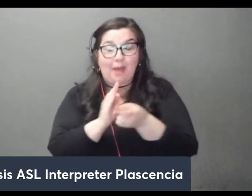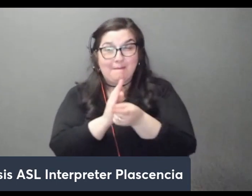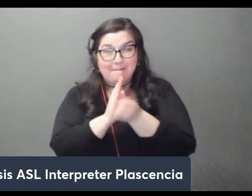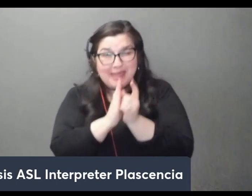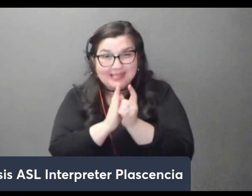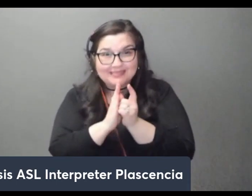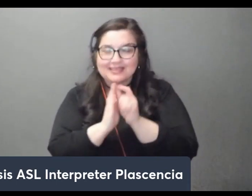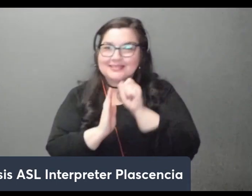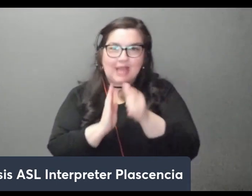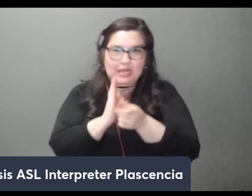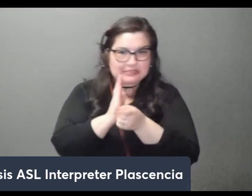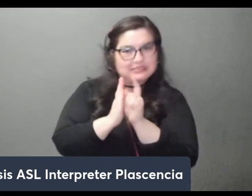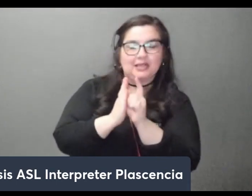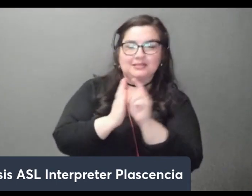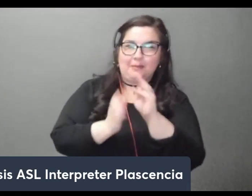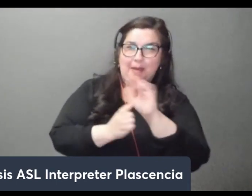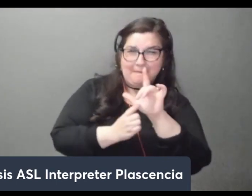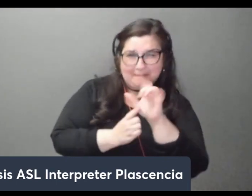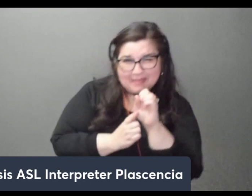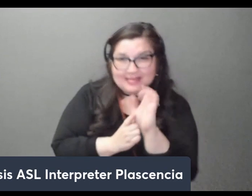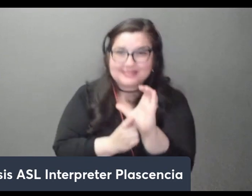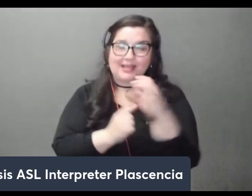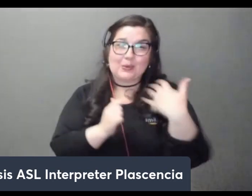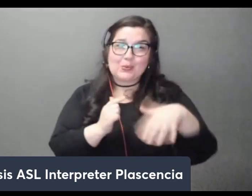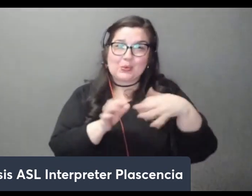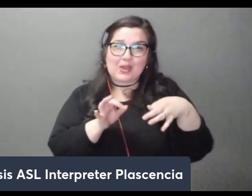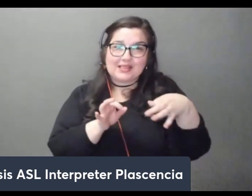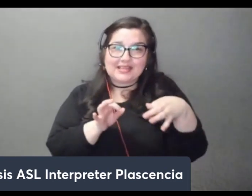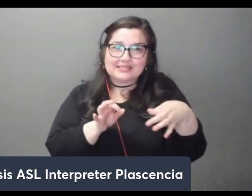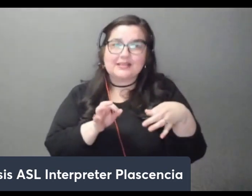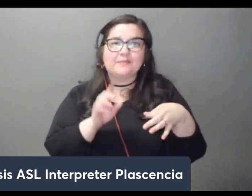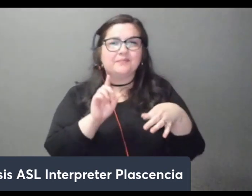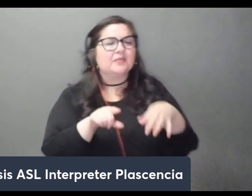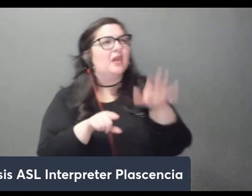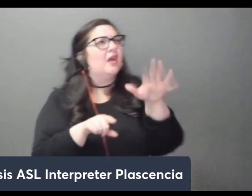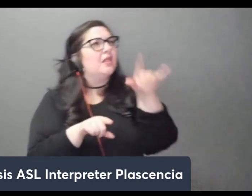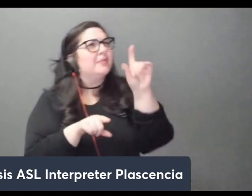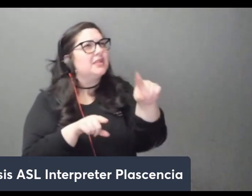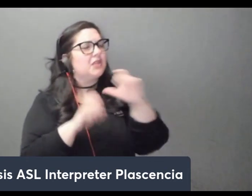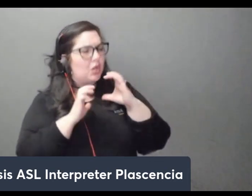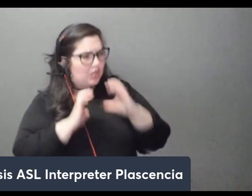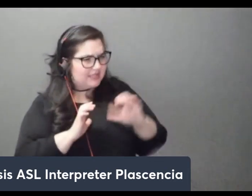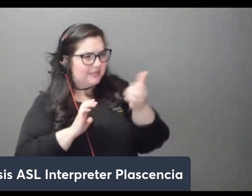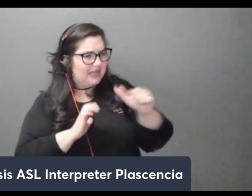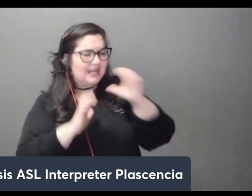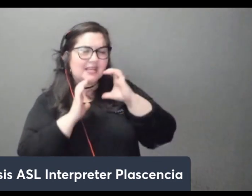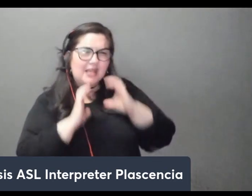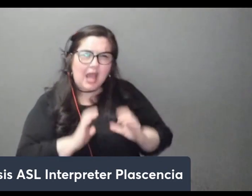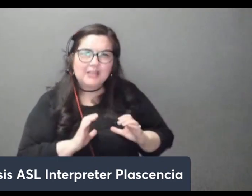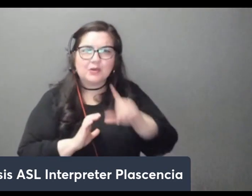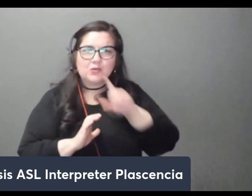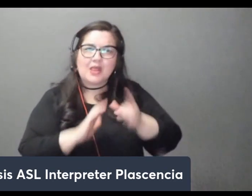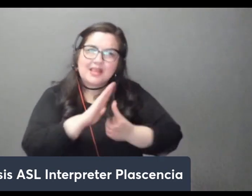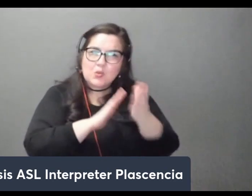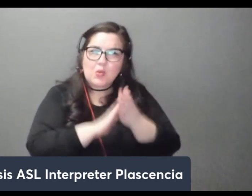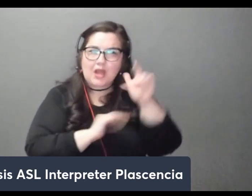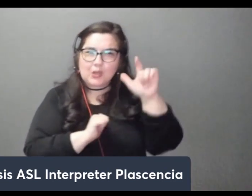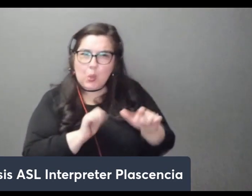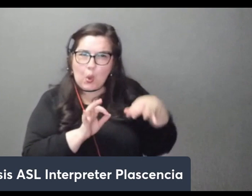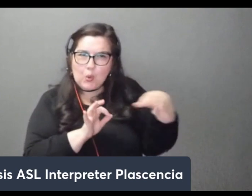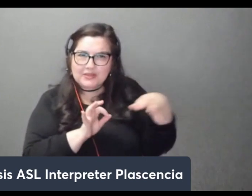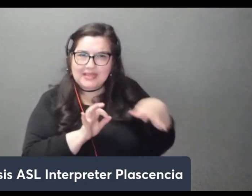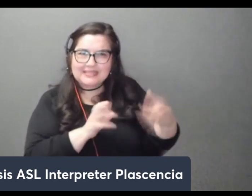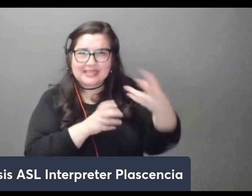So microseconds to milliseconds end-to-end latency. So are any customers running those low latency workloads in the cloud today, or is this something that's